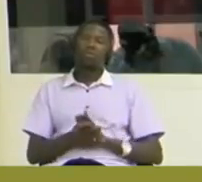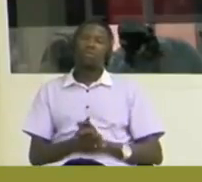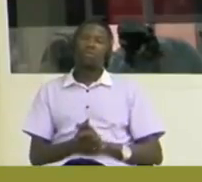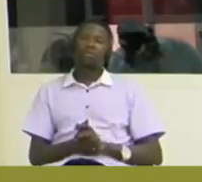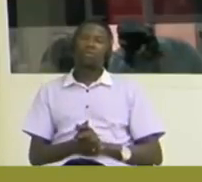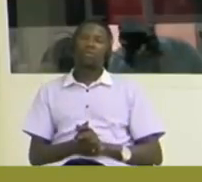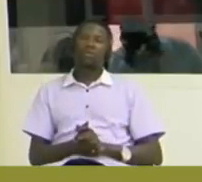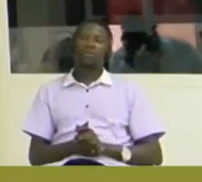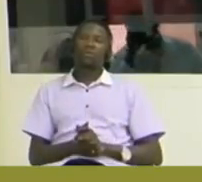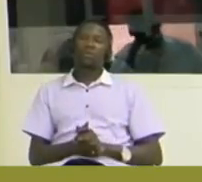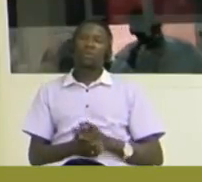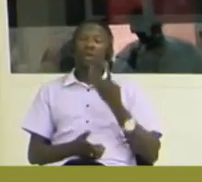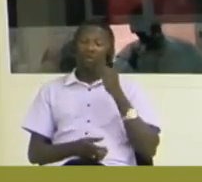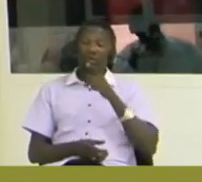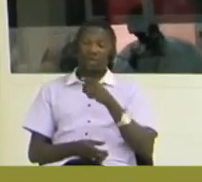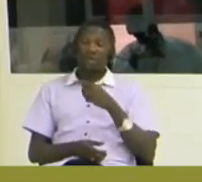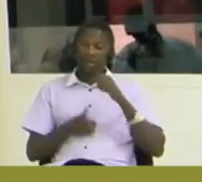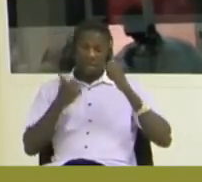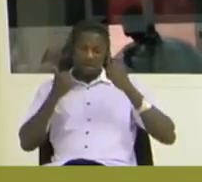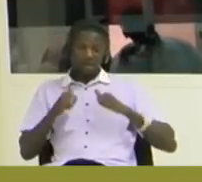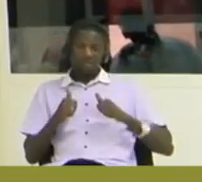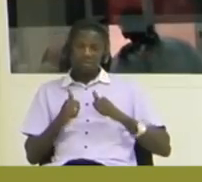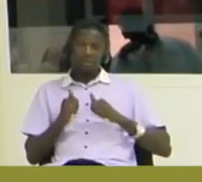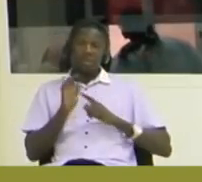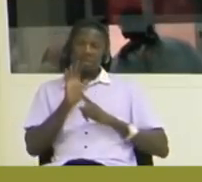Even if that were to be the case,